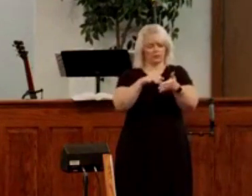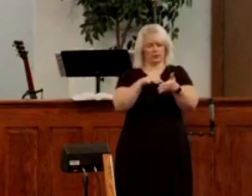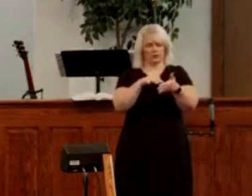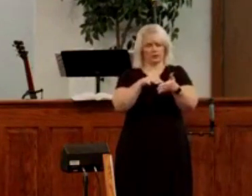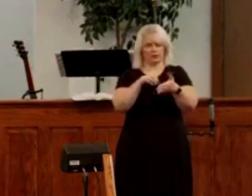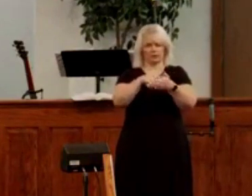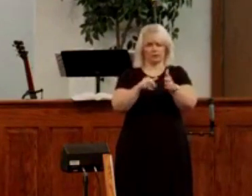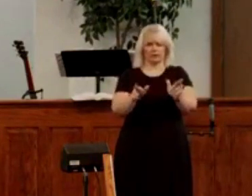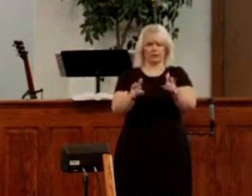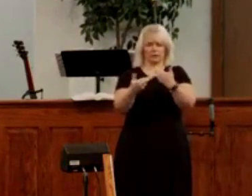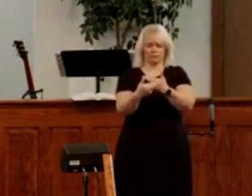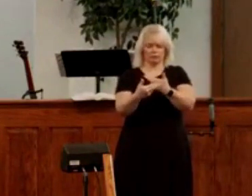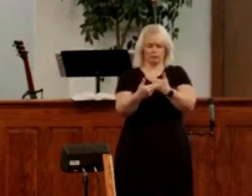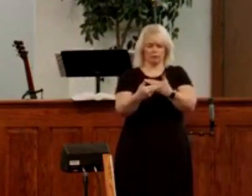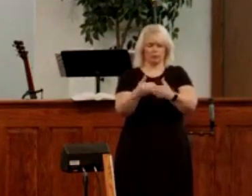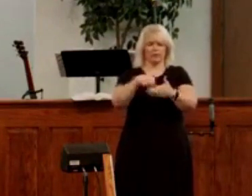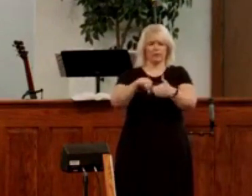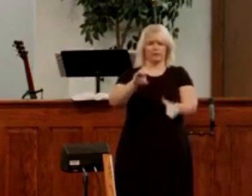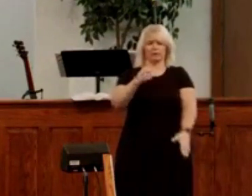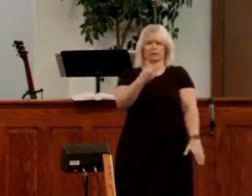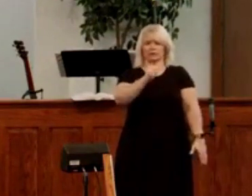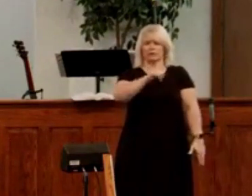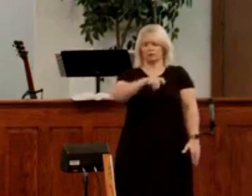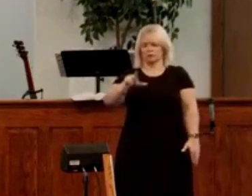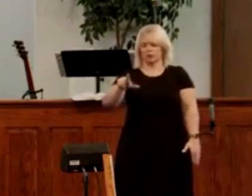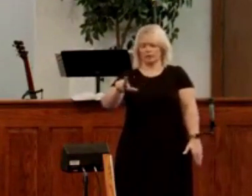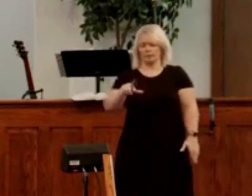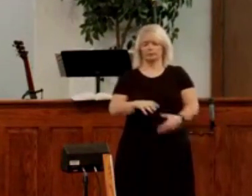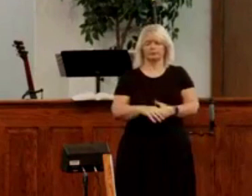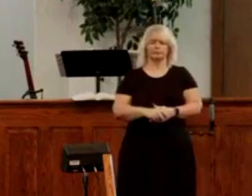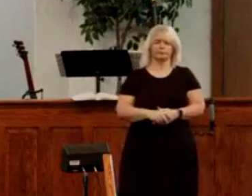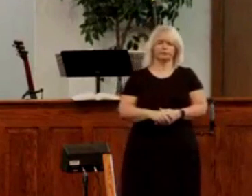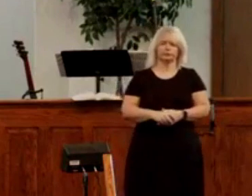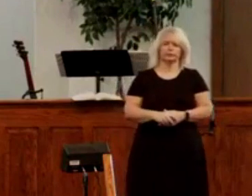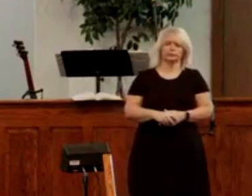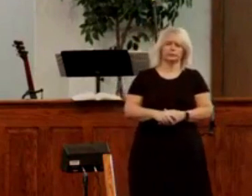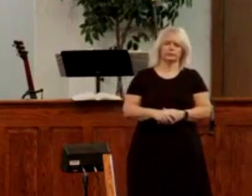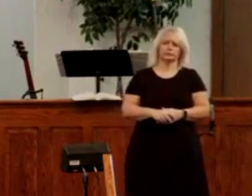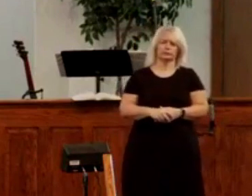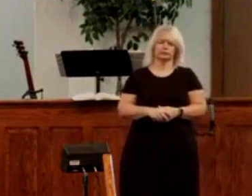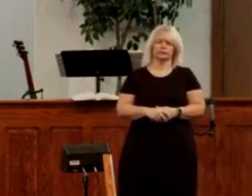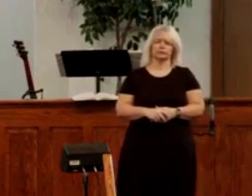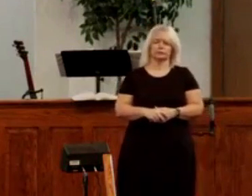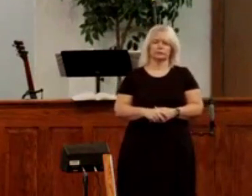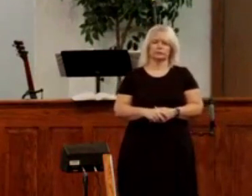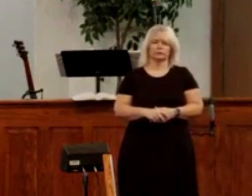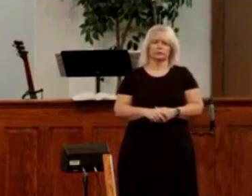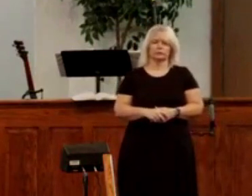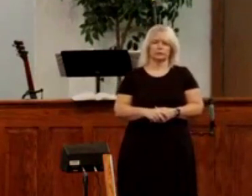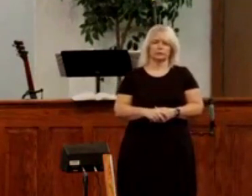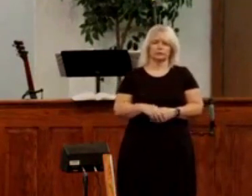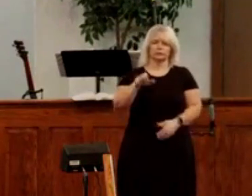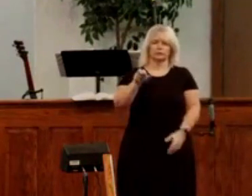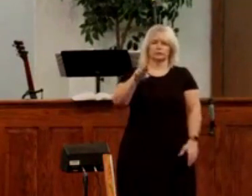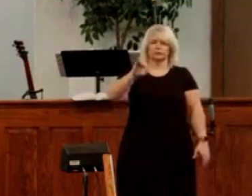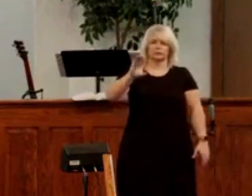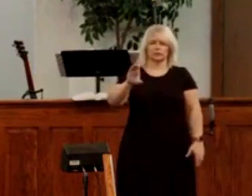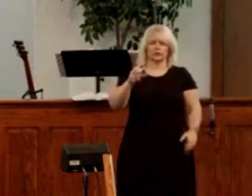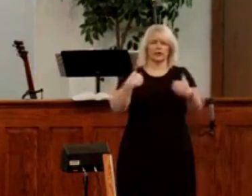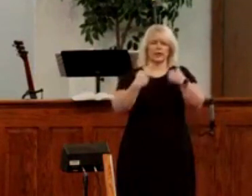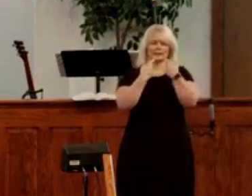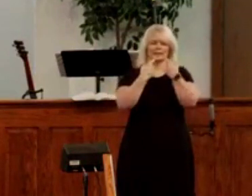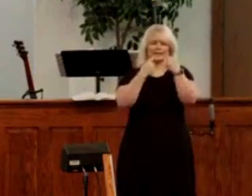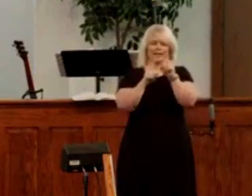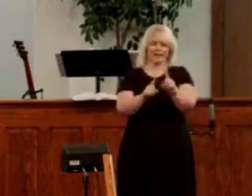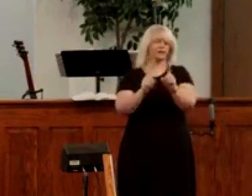in the room for that, I'll be in the chapel. So we'll be doing that this week. As Eric comes forward, Eric's got an